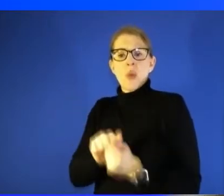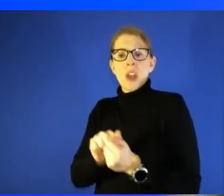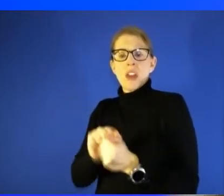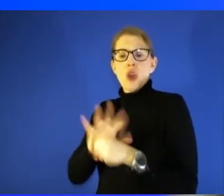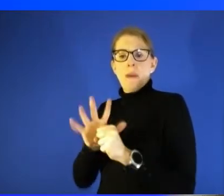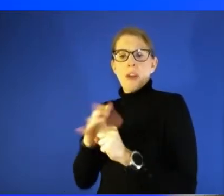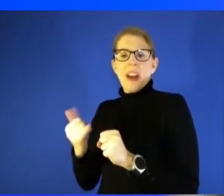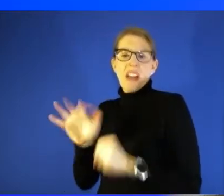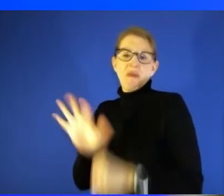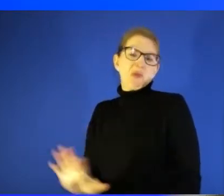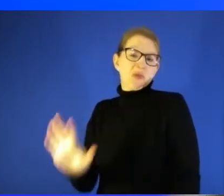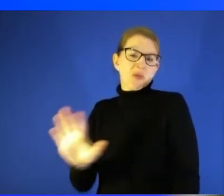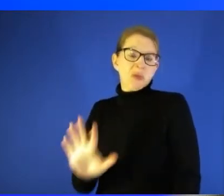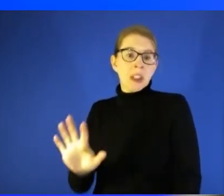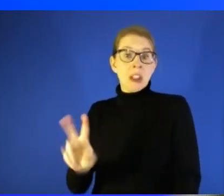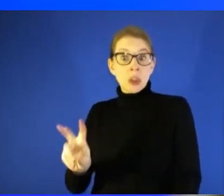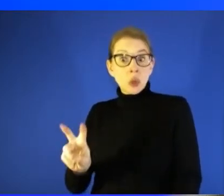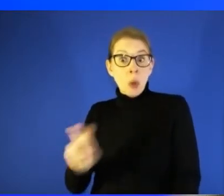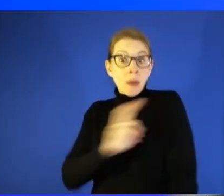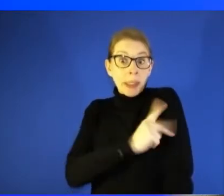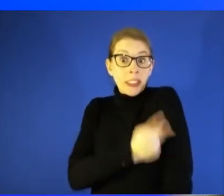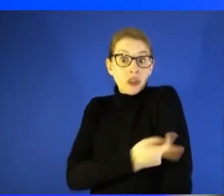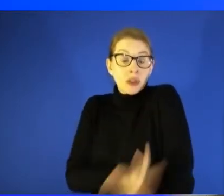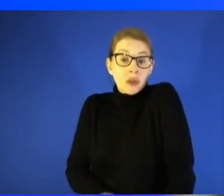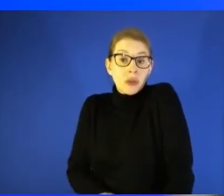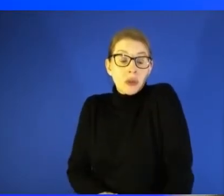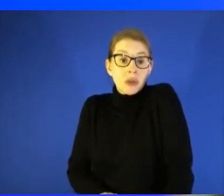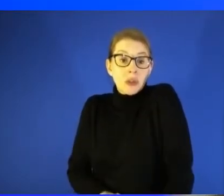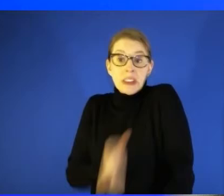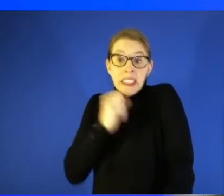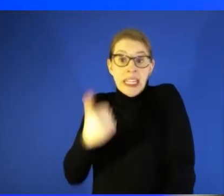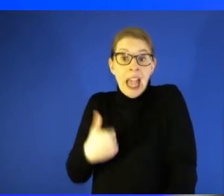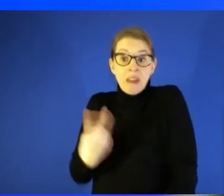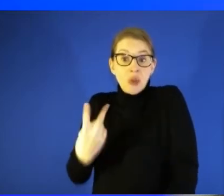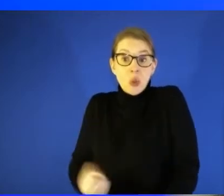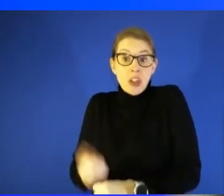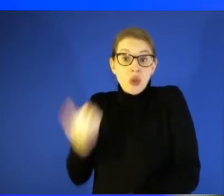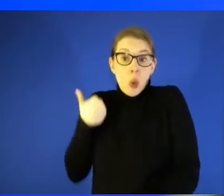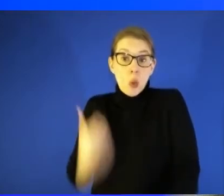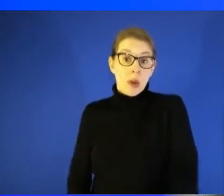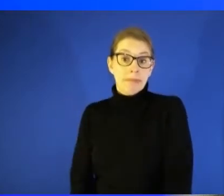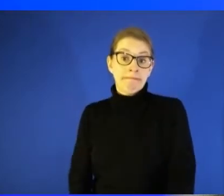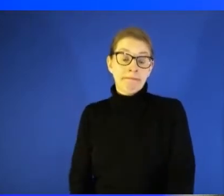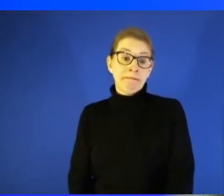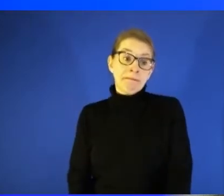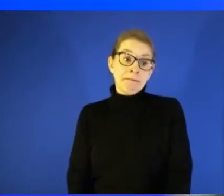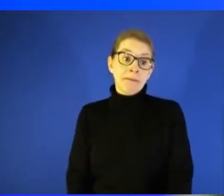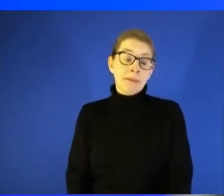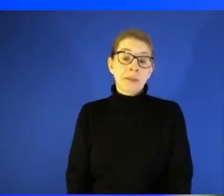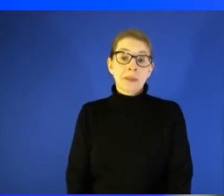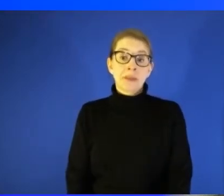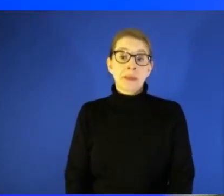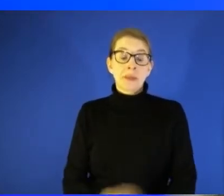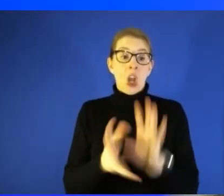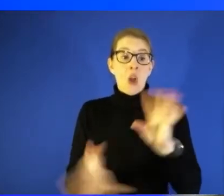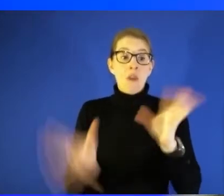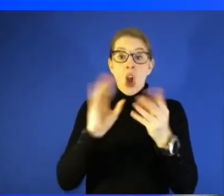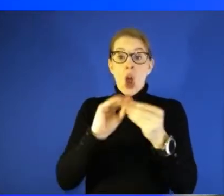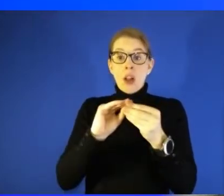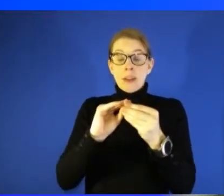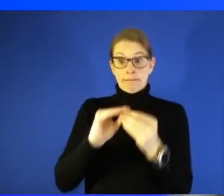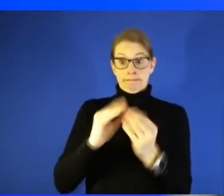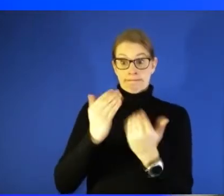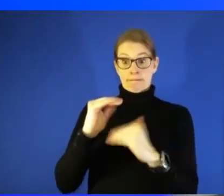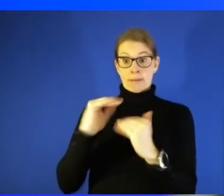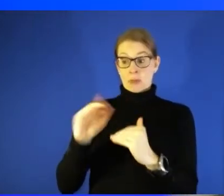That's 200 patients that we wouldn't have had 2 years ago. And so when you look at our overall capacity, those 200